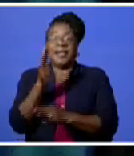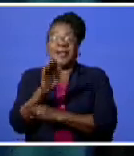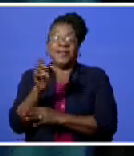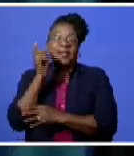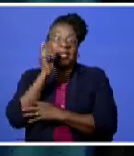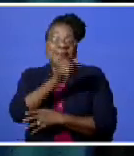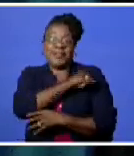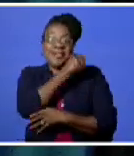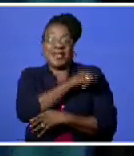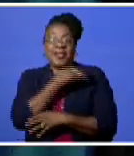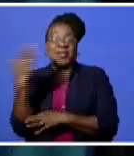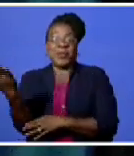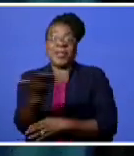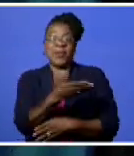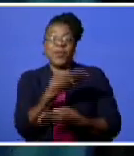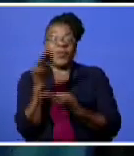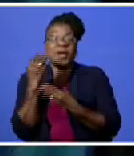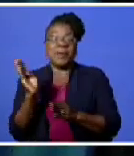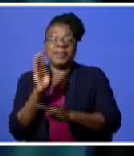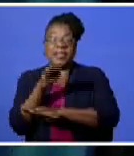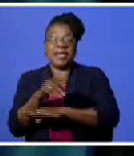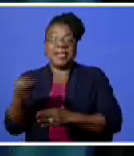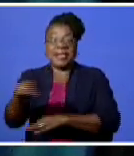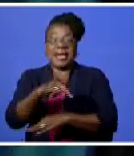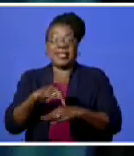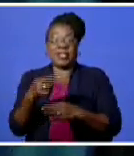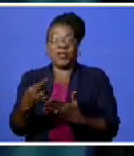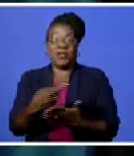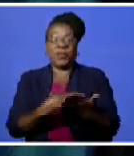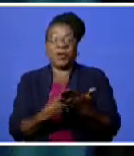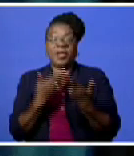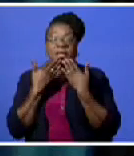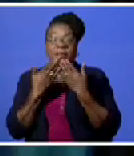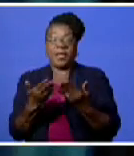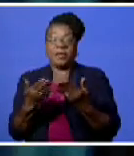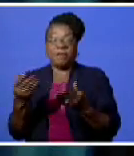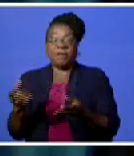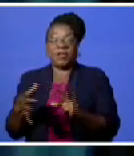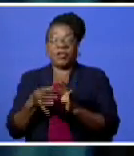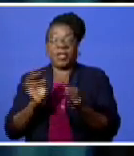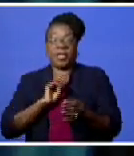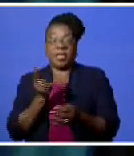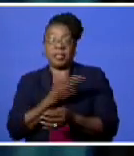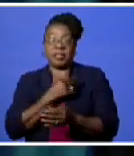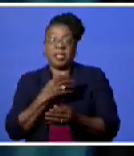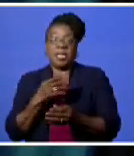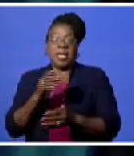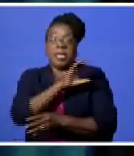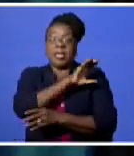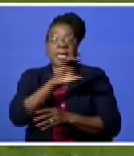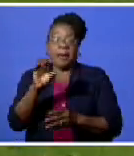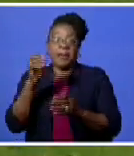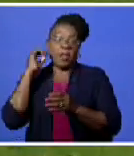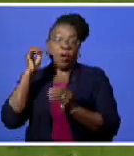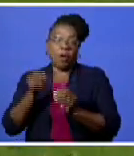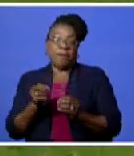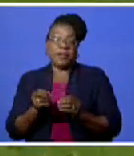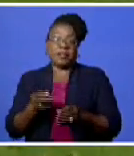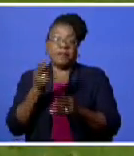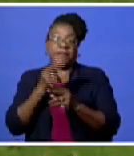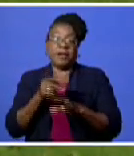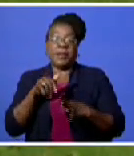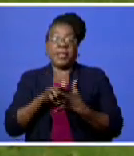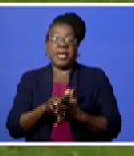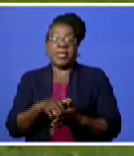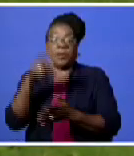Good evening, I'm Desmond Saunders. Welcome to the Bahamas Tonight, the National Report. Thank you so much for looking in. The Cabinet Office confirming that Prime Minister, the